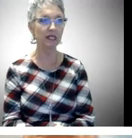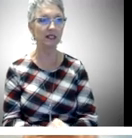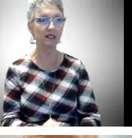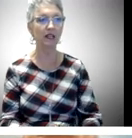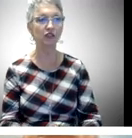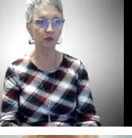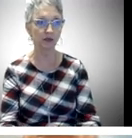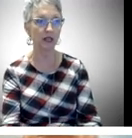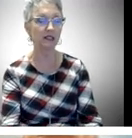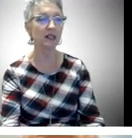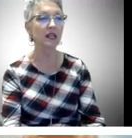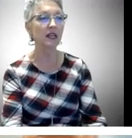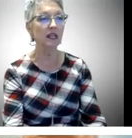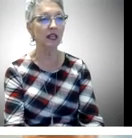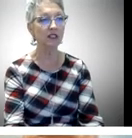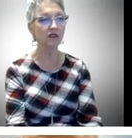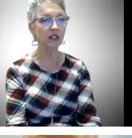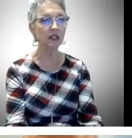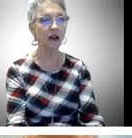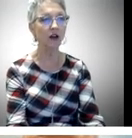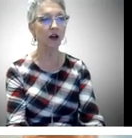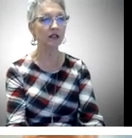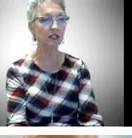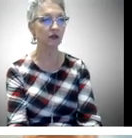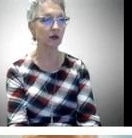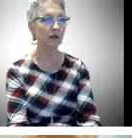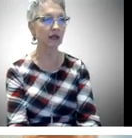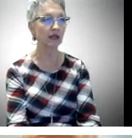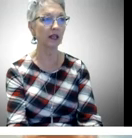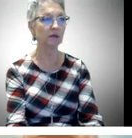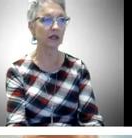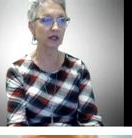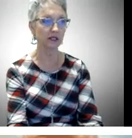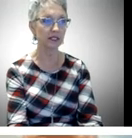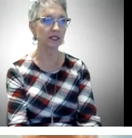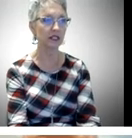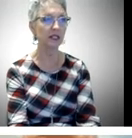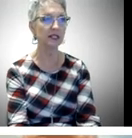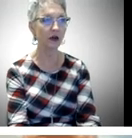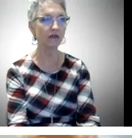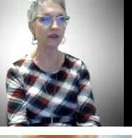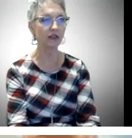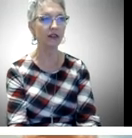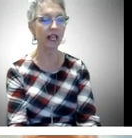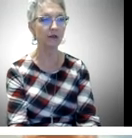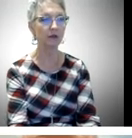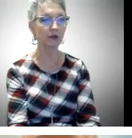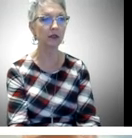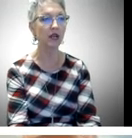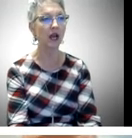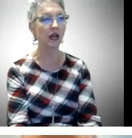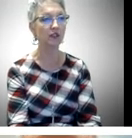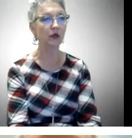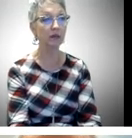decisions when he is unsupervised. He has fetal alcohol syndrome and a mental illness. He's, however, very